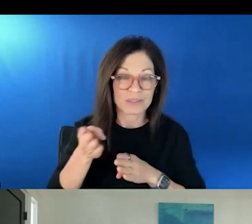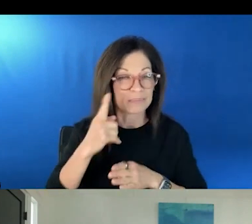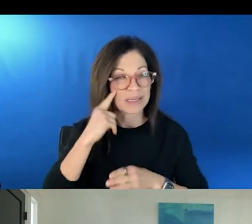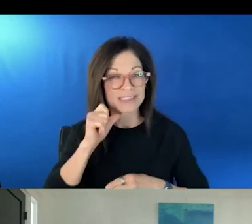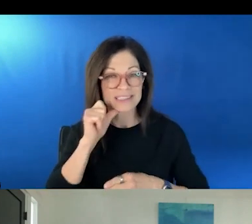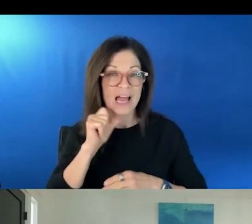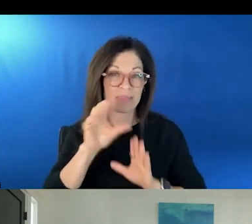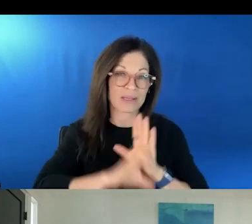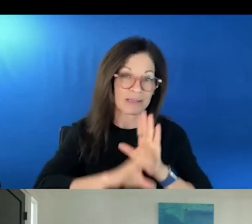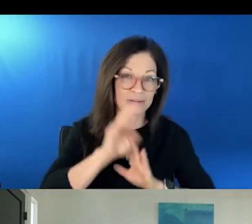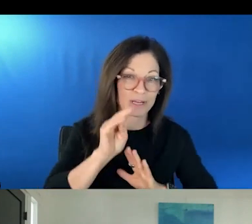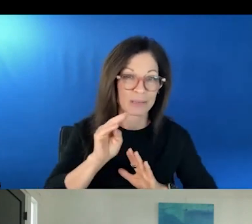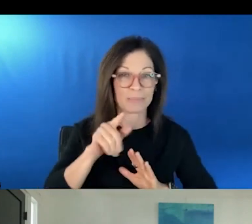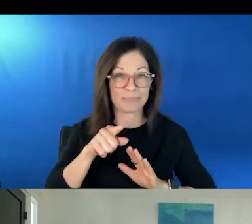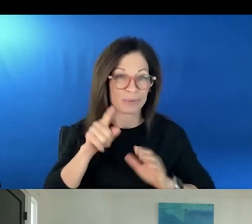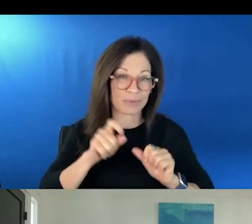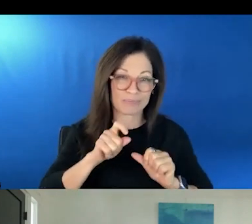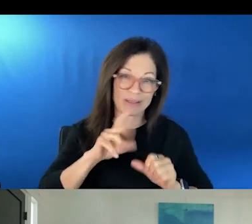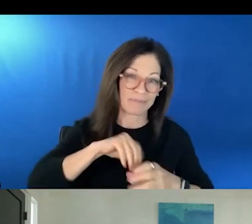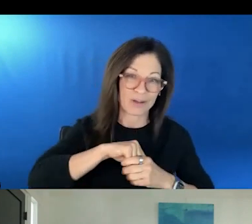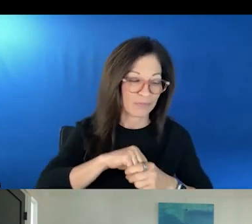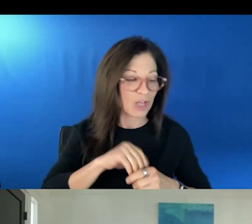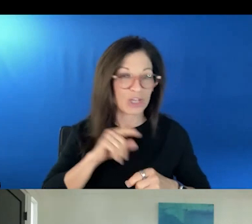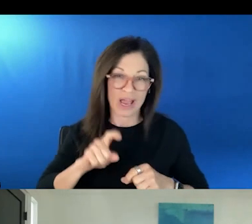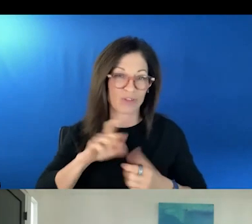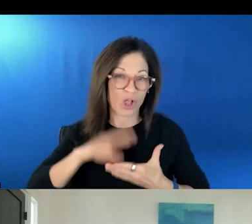learn advocacy for yourself. And so once